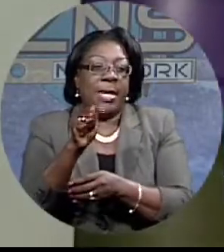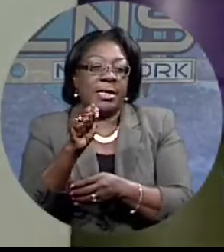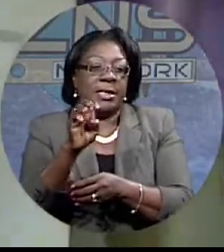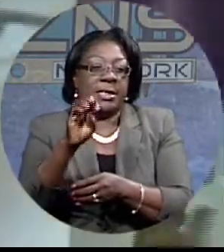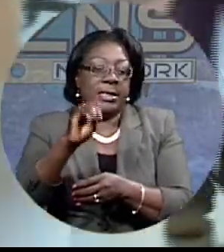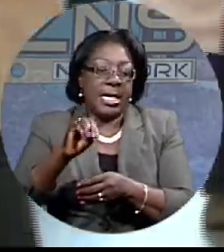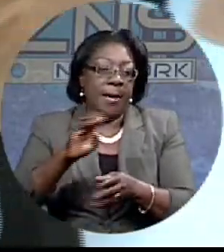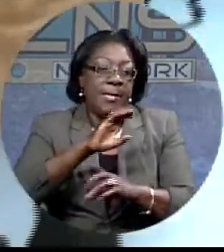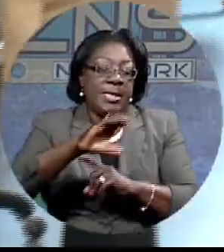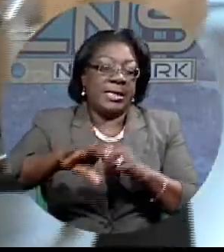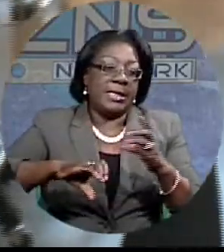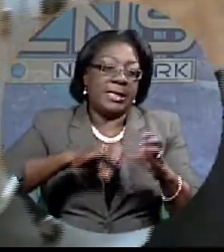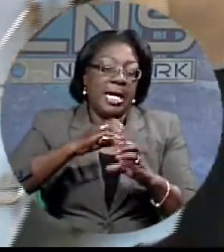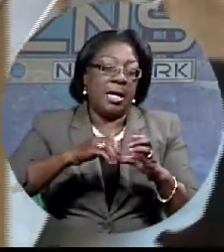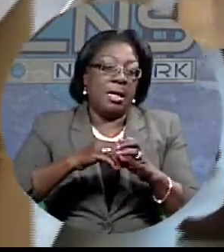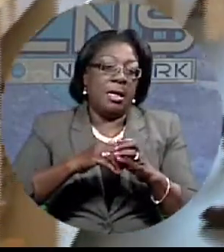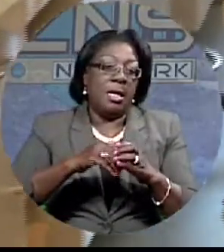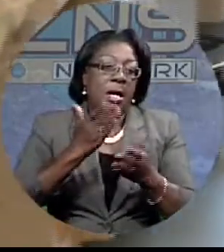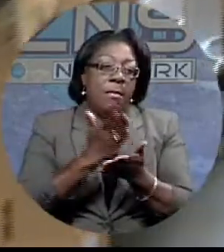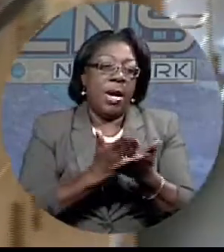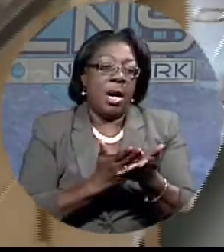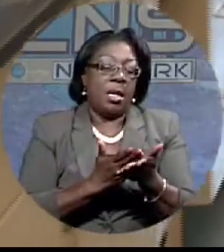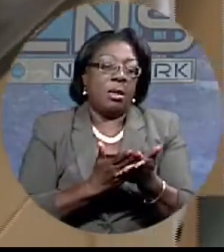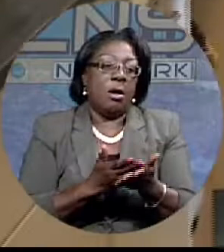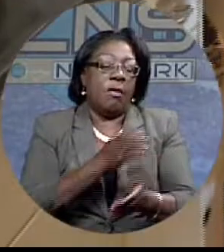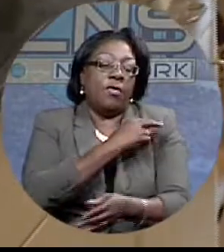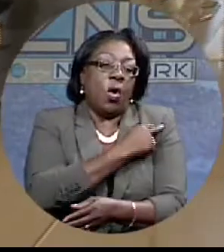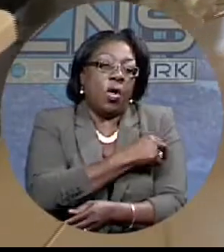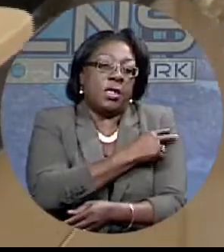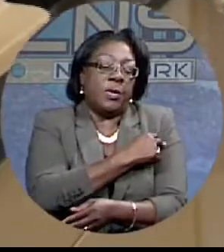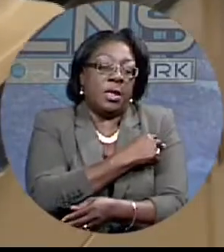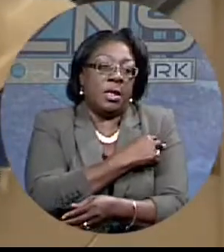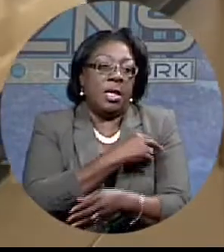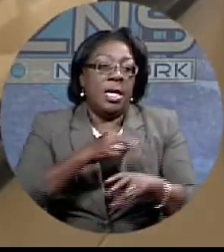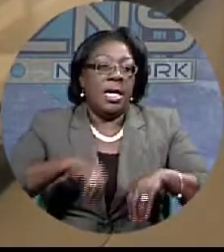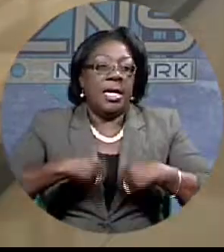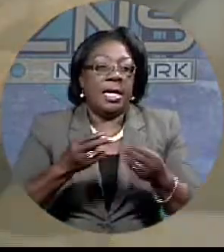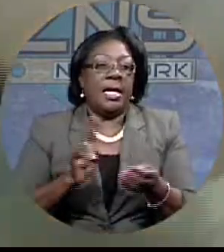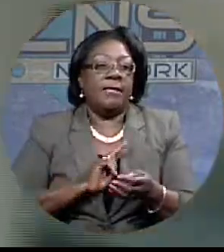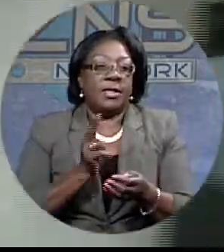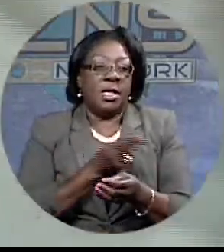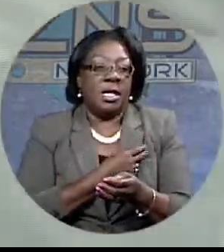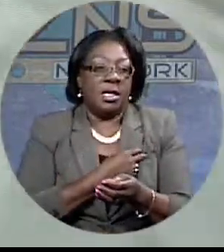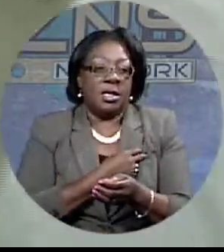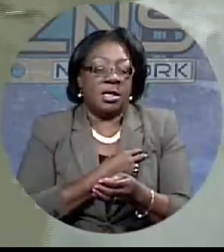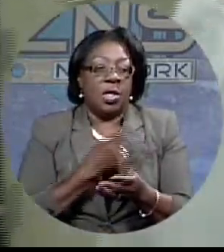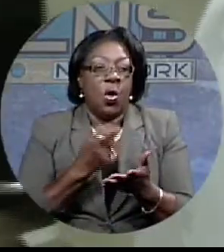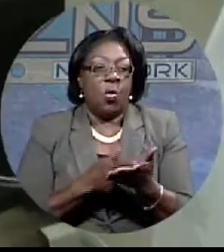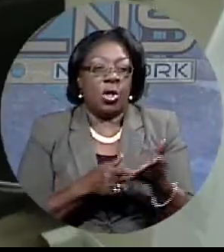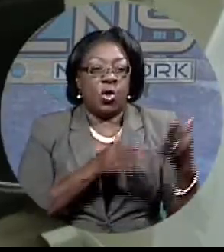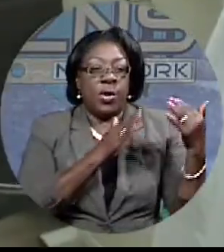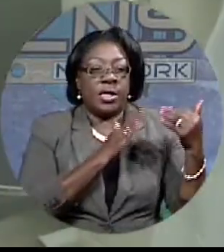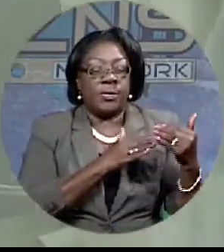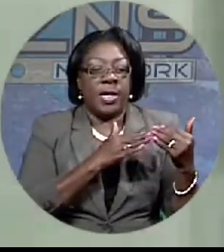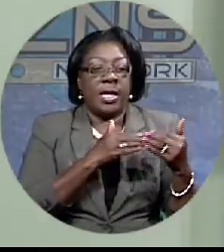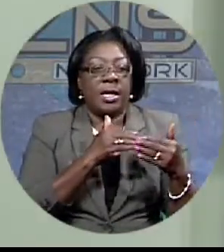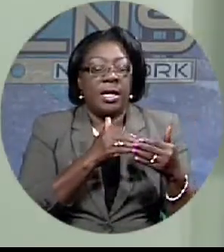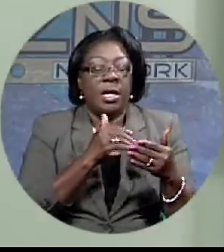Gives us the perspectives we need to know about what all is